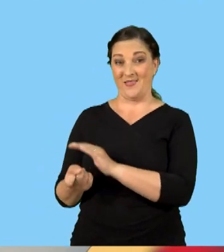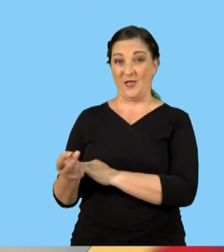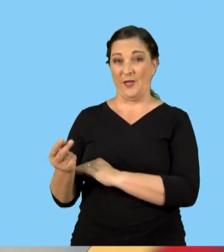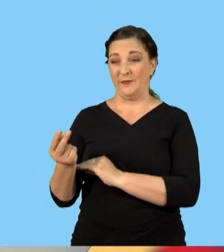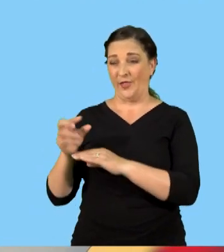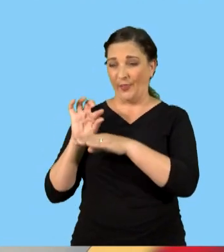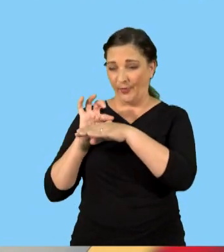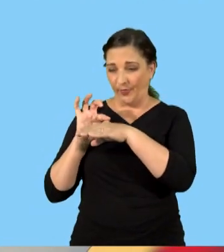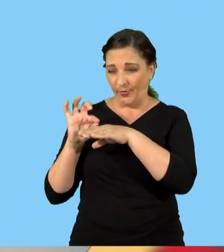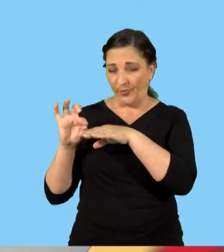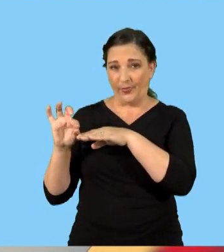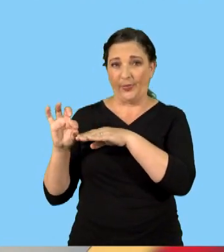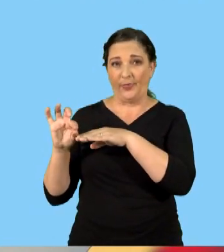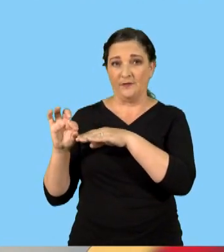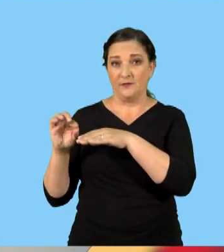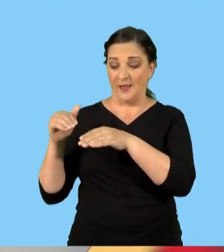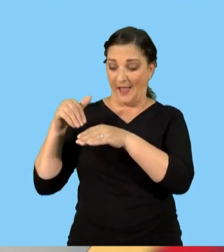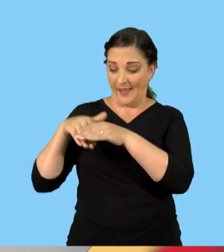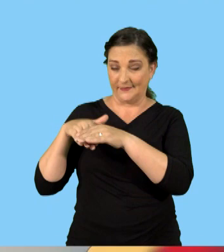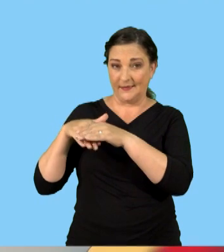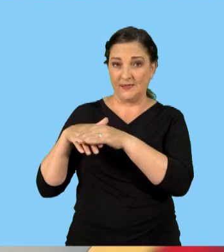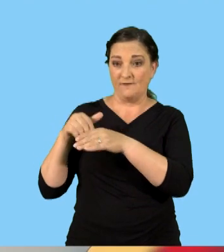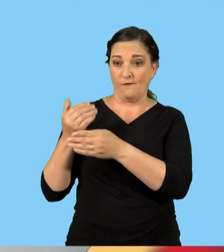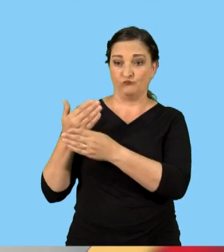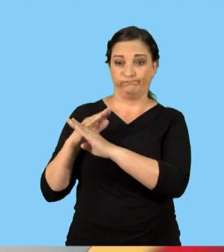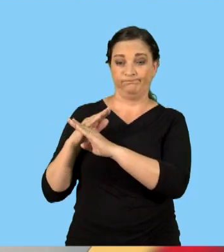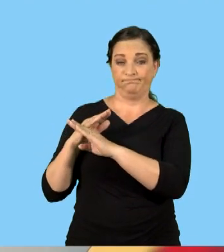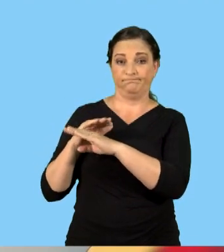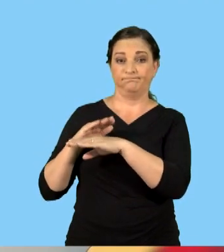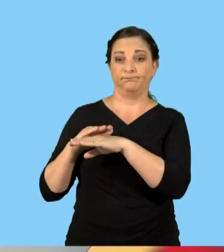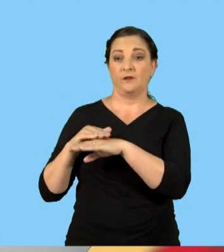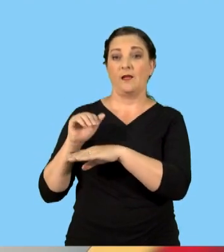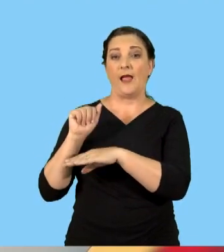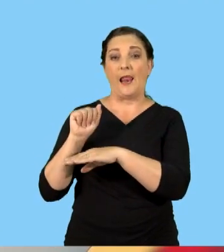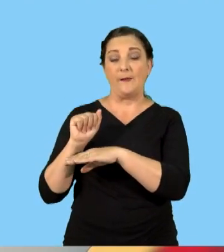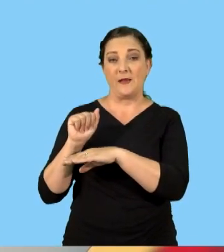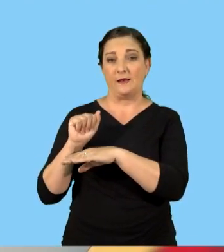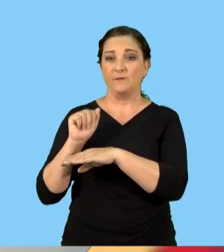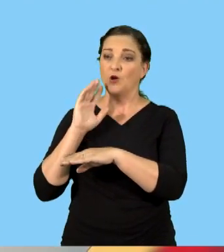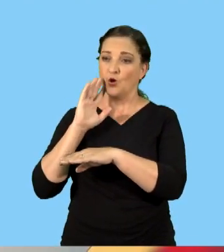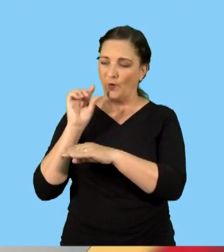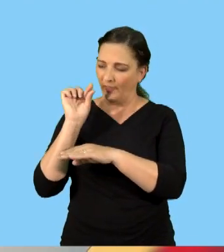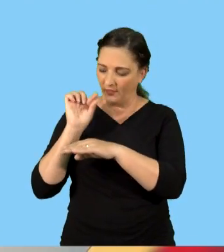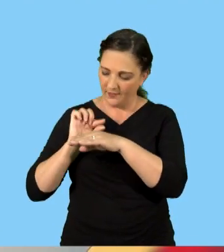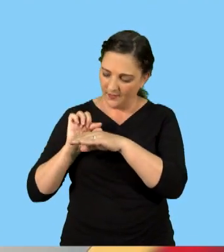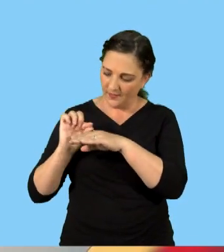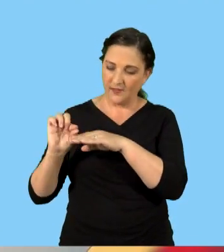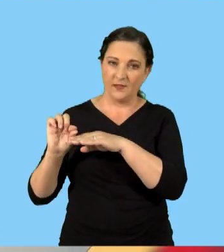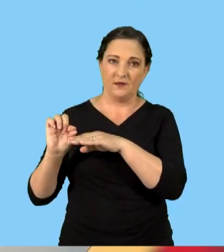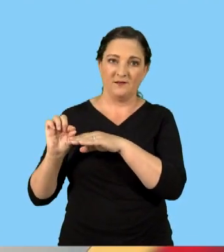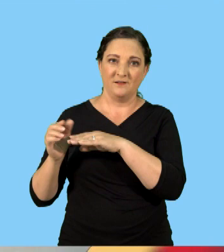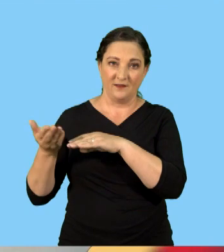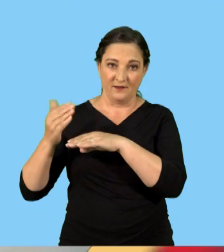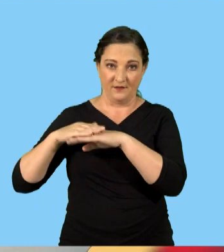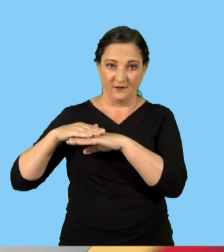oxide that we're referring to, it is a thin layer that is protecting the metal underneath. So when you're talking about aluminum, there's going to be a thin